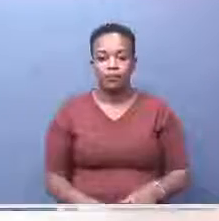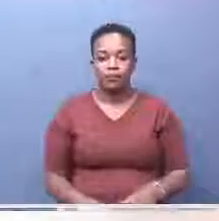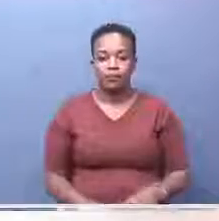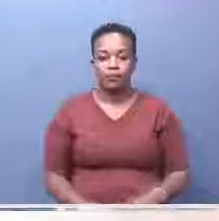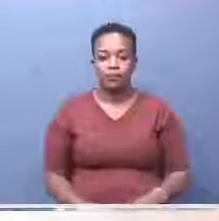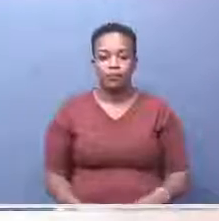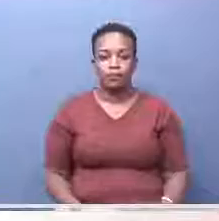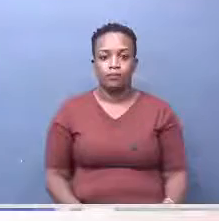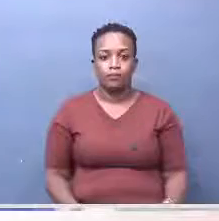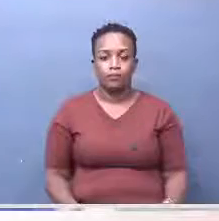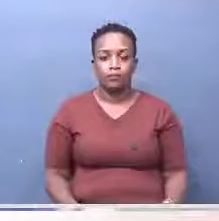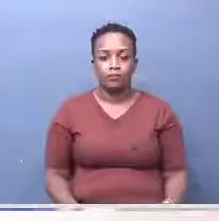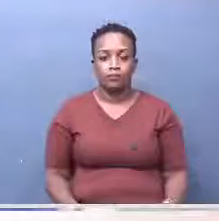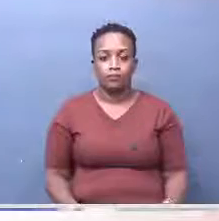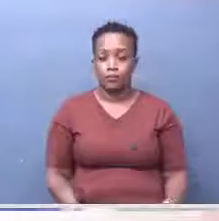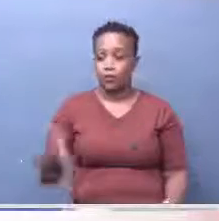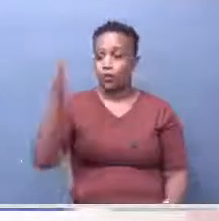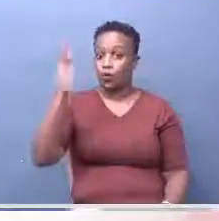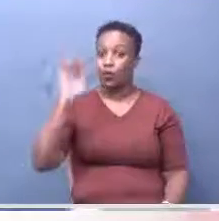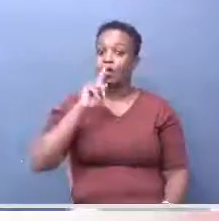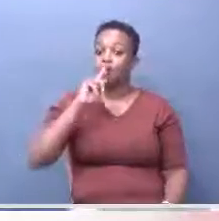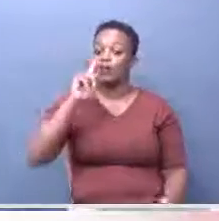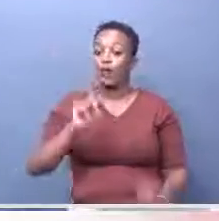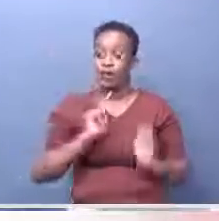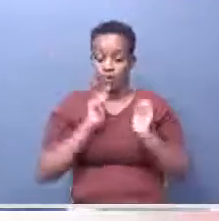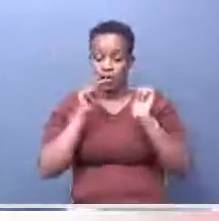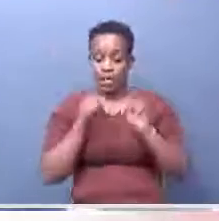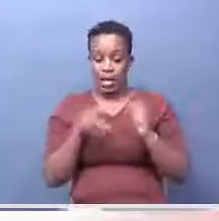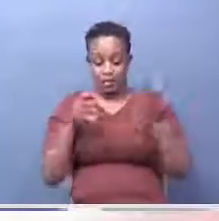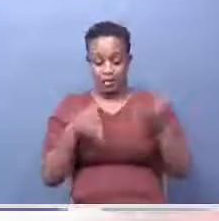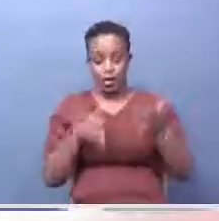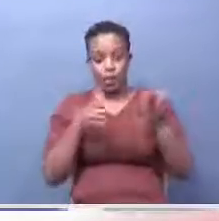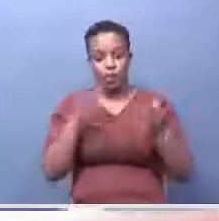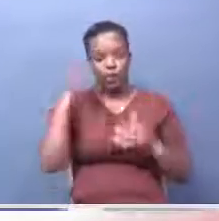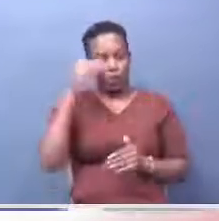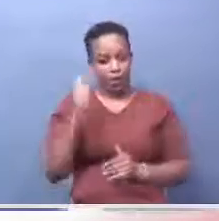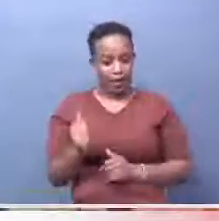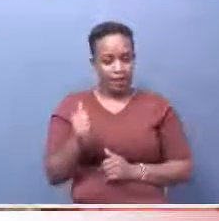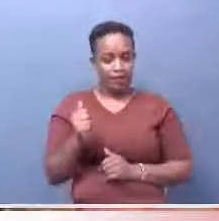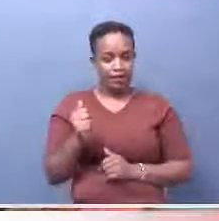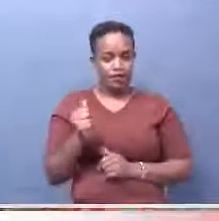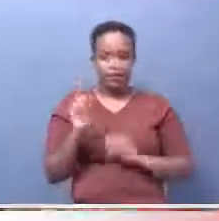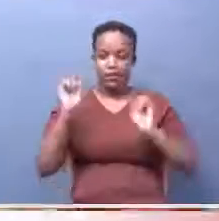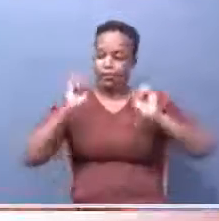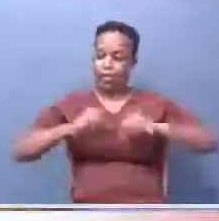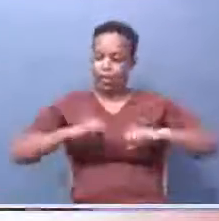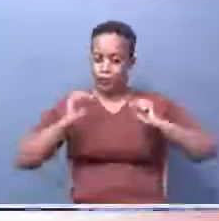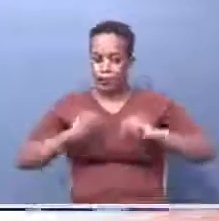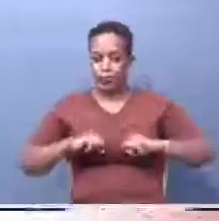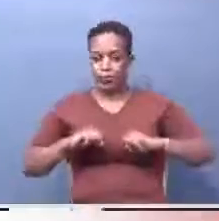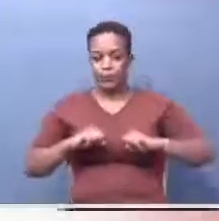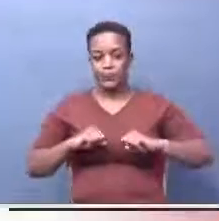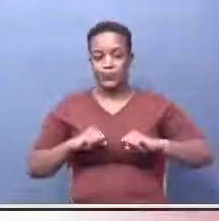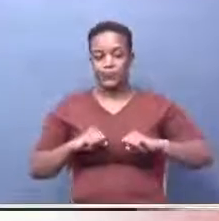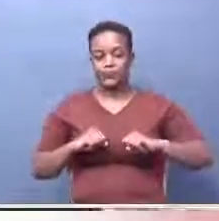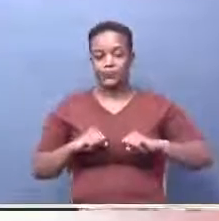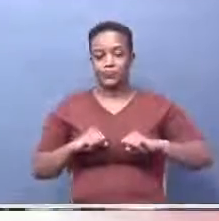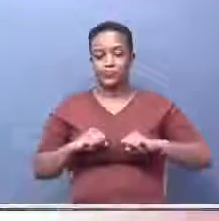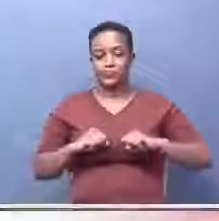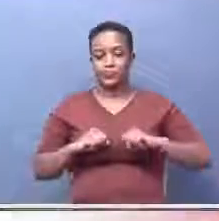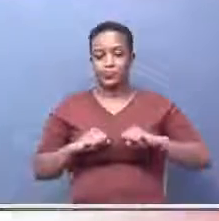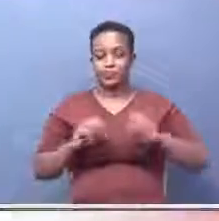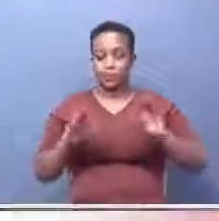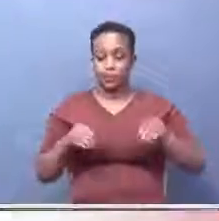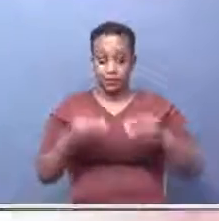God. So God has commanded us, we come right here, so that we may be able to give a